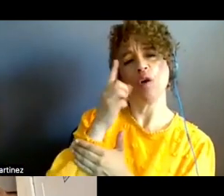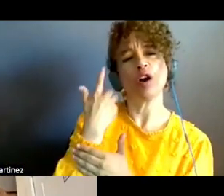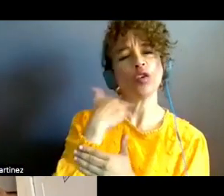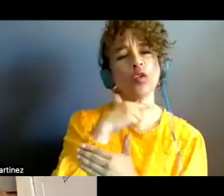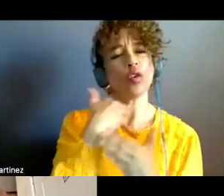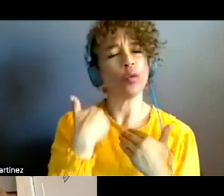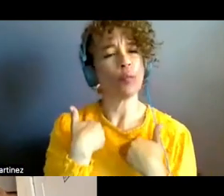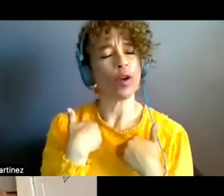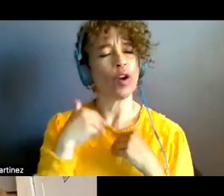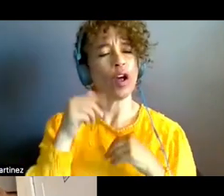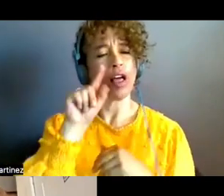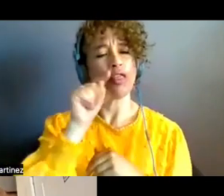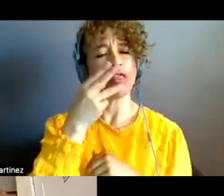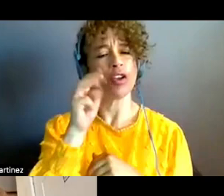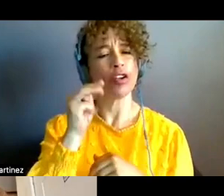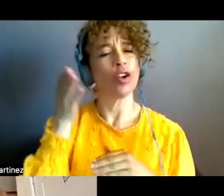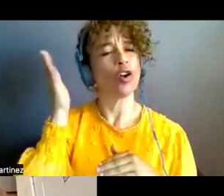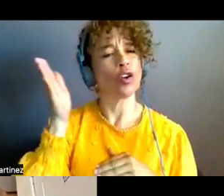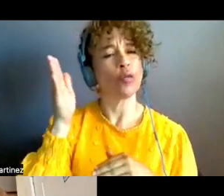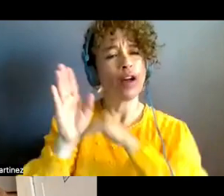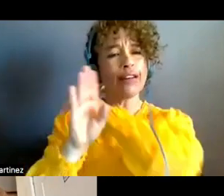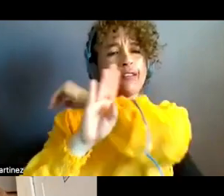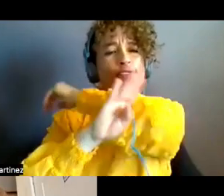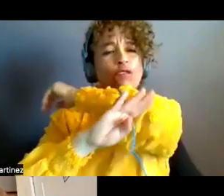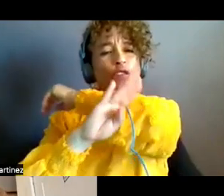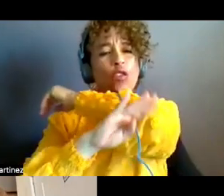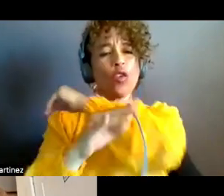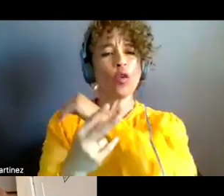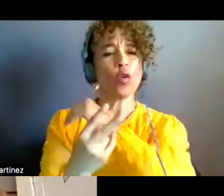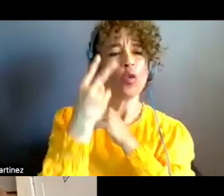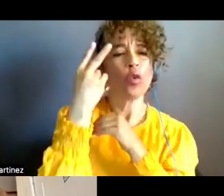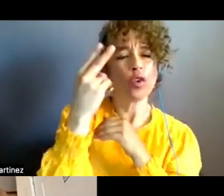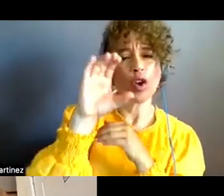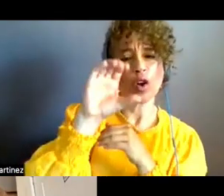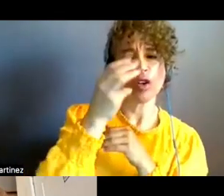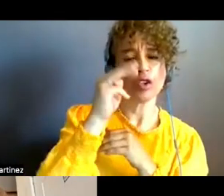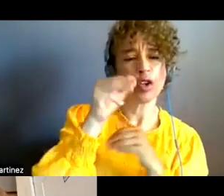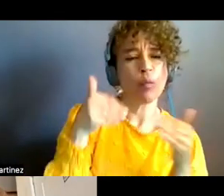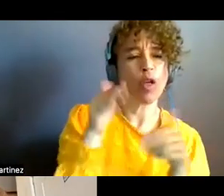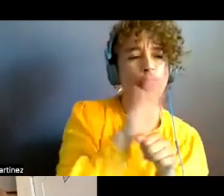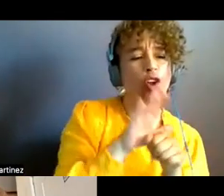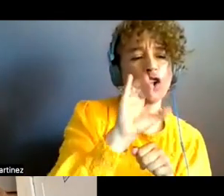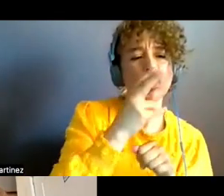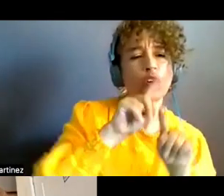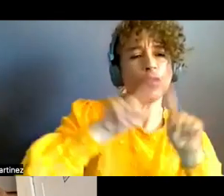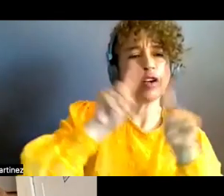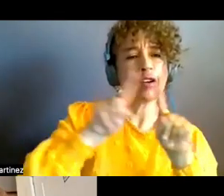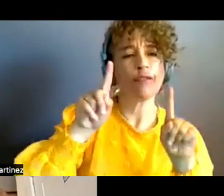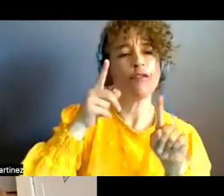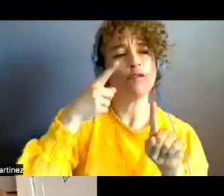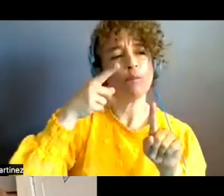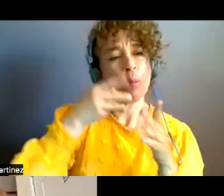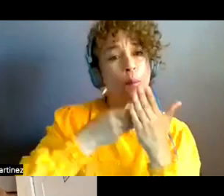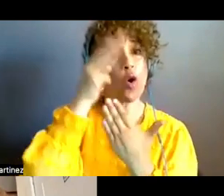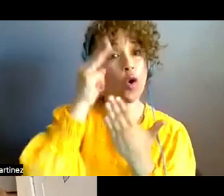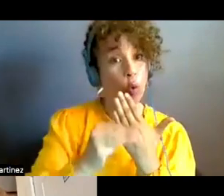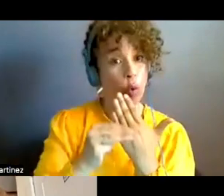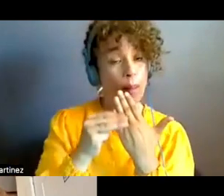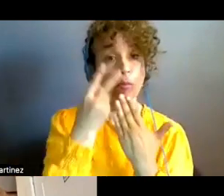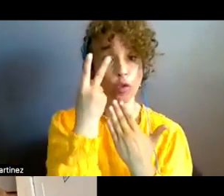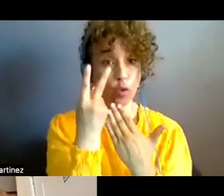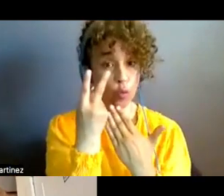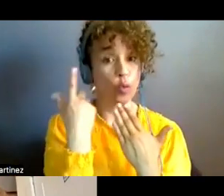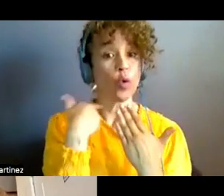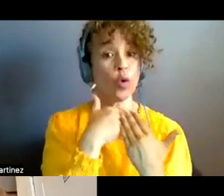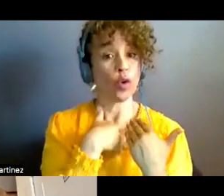have a theme. I mean, this, for example, in the fall, we have two Lowell Chamber Orchestra concerts. They're very different programs. We have, we're